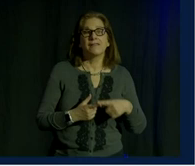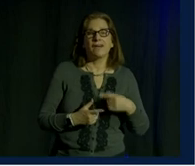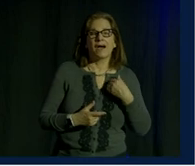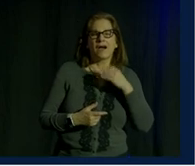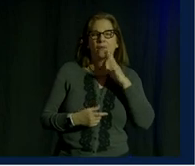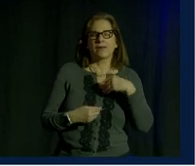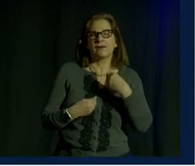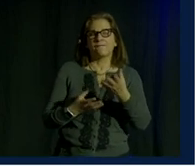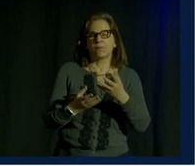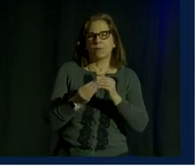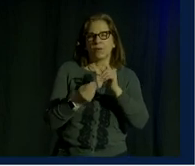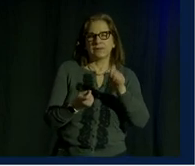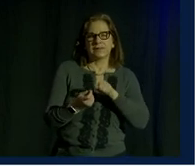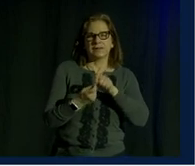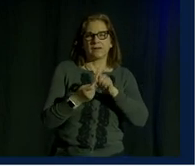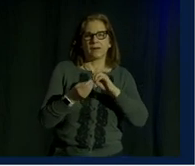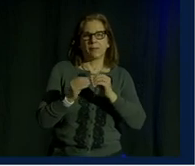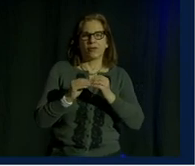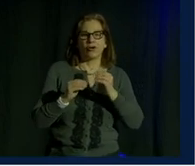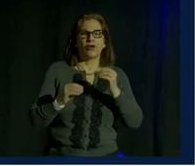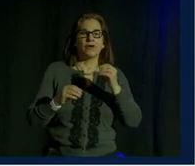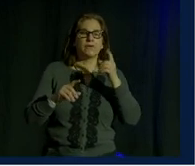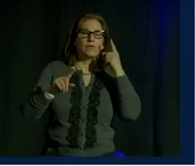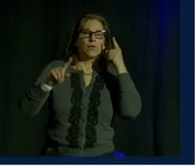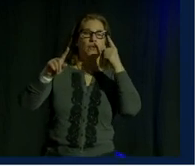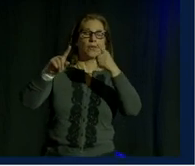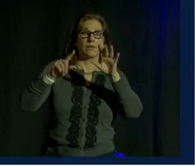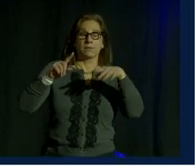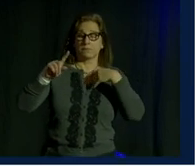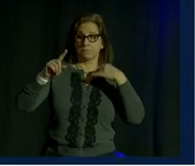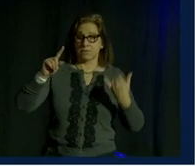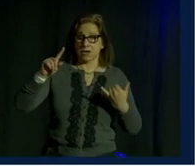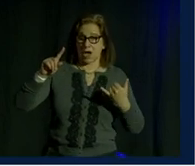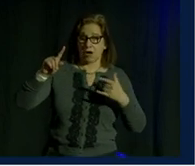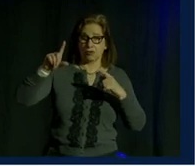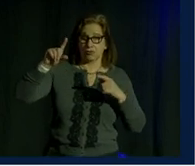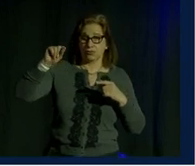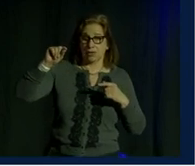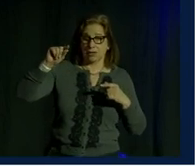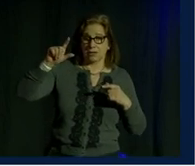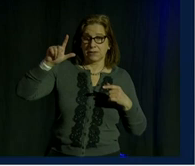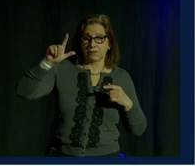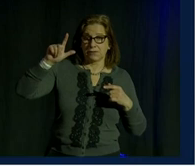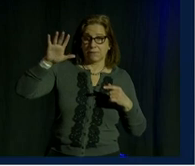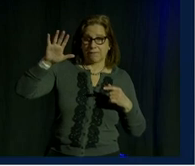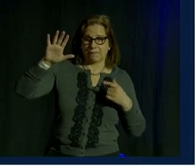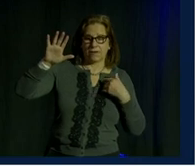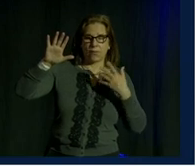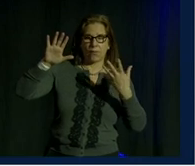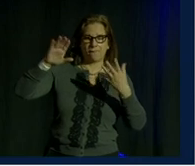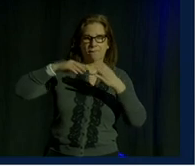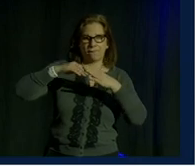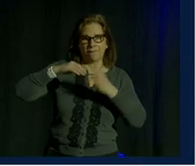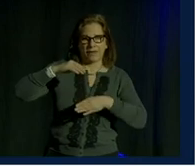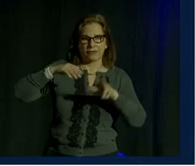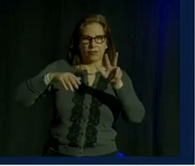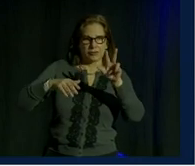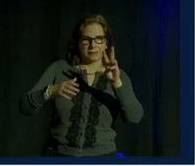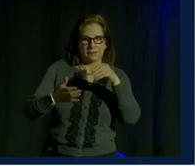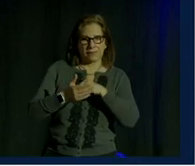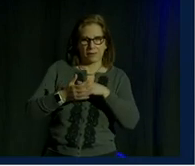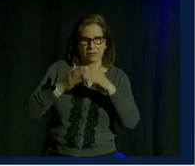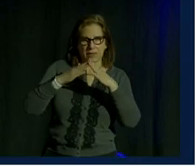by 2025 housing goal. You see the numbers. We're about 40% of the way towards our total